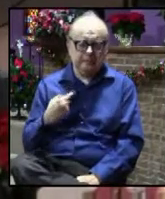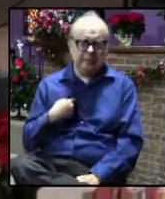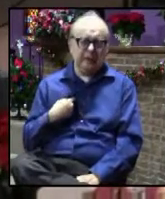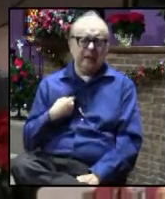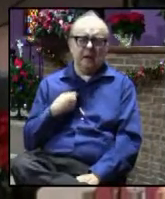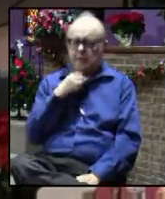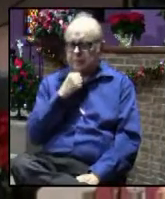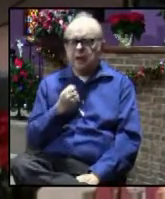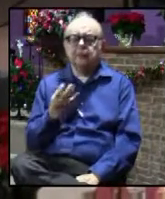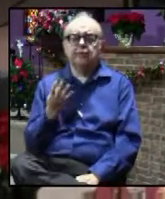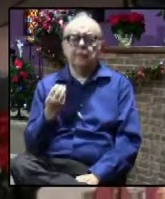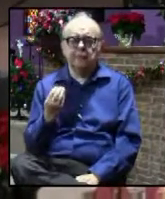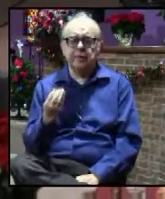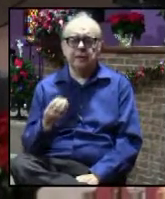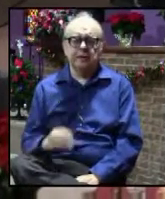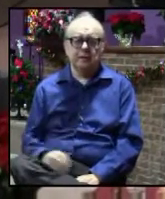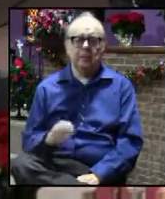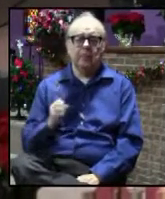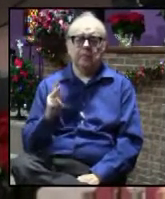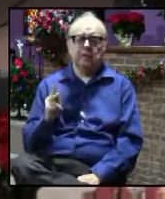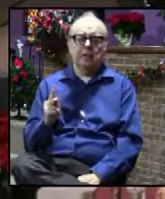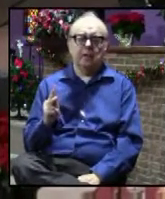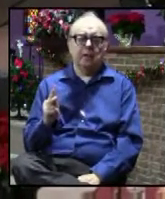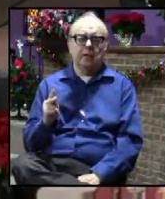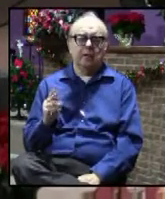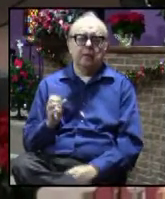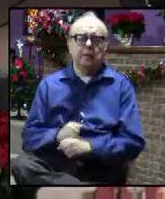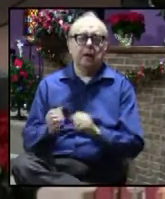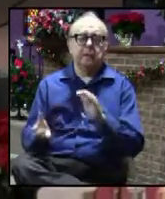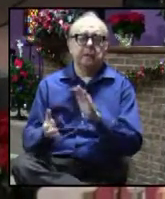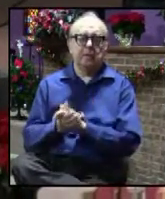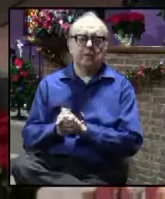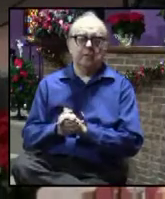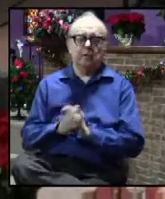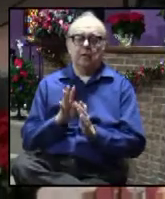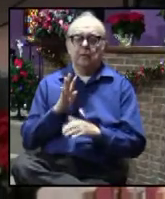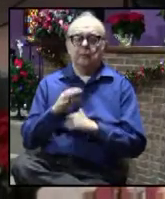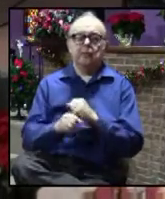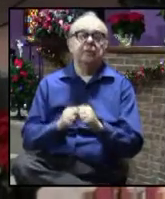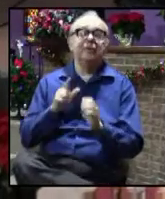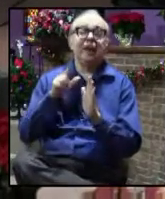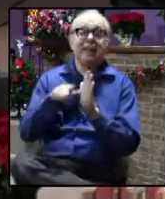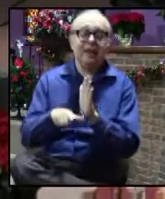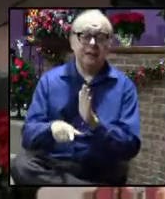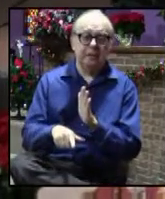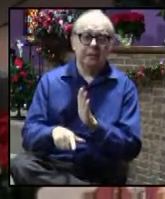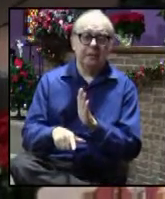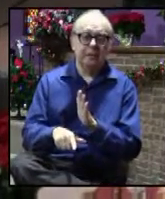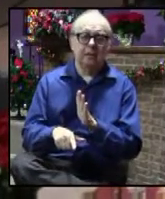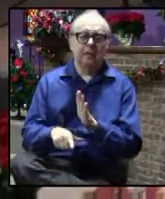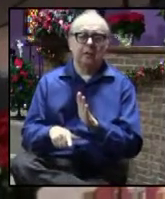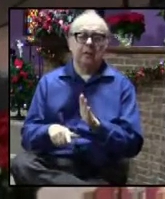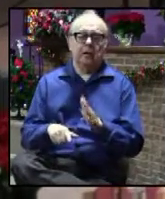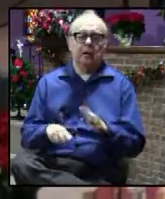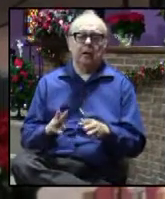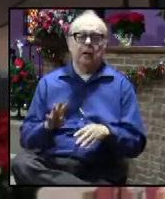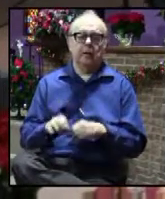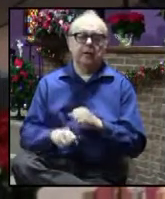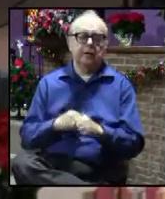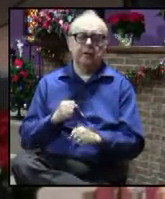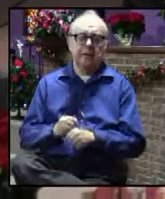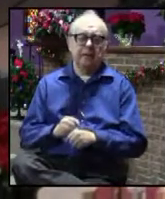14. Okay? We ended up getting married 4 years later. In that 4 years, she broke up with